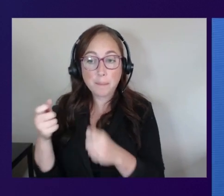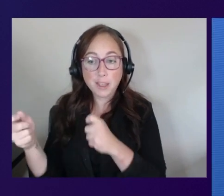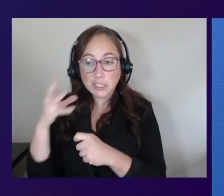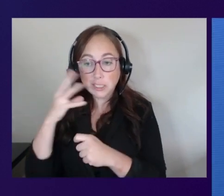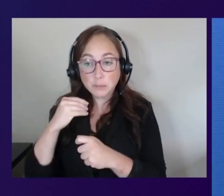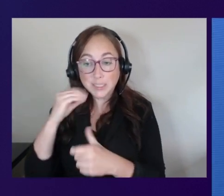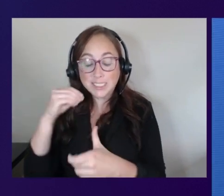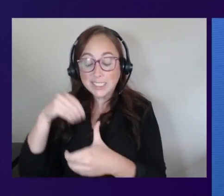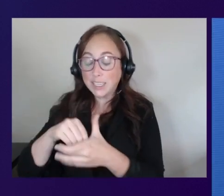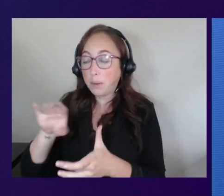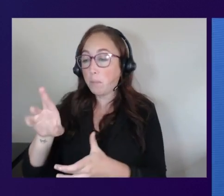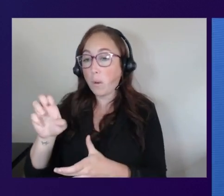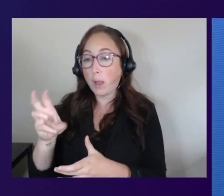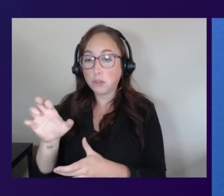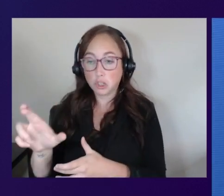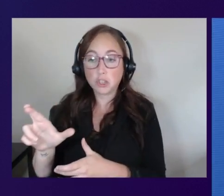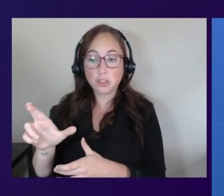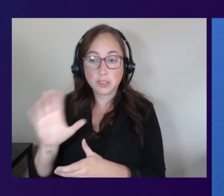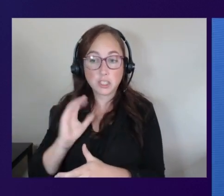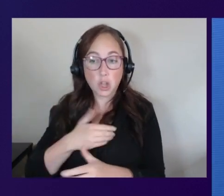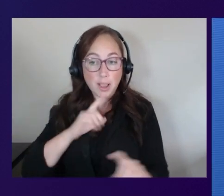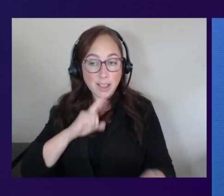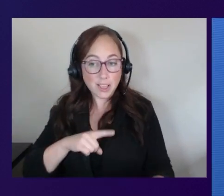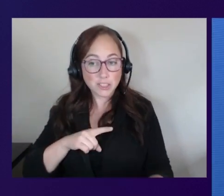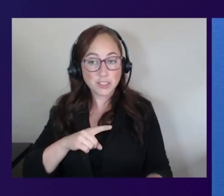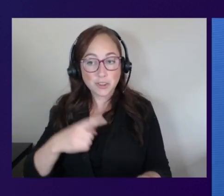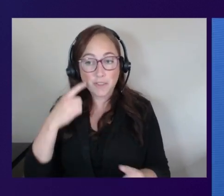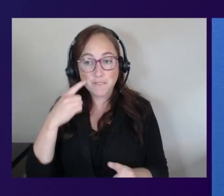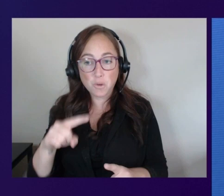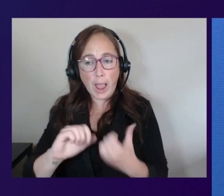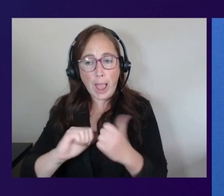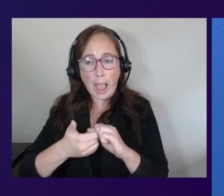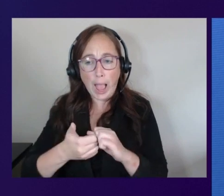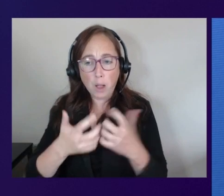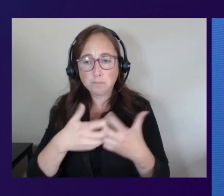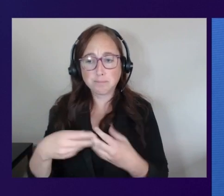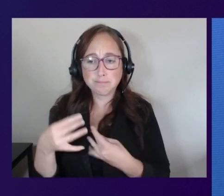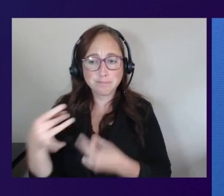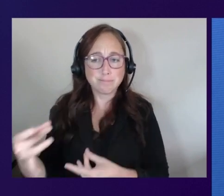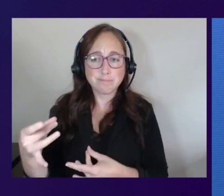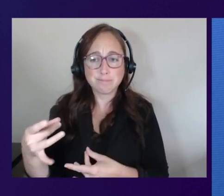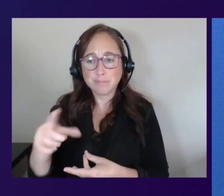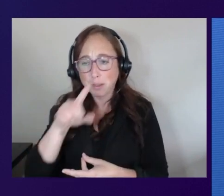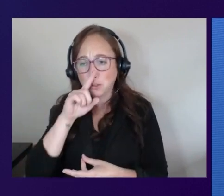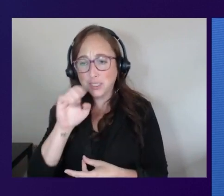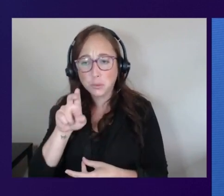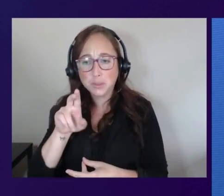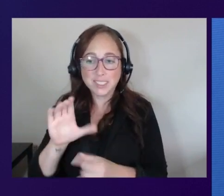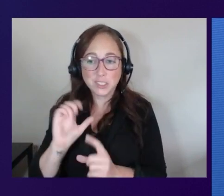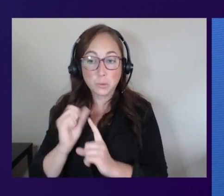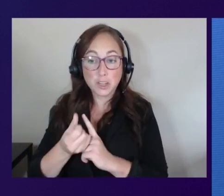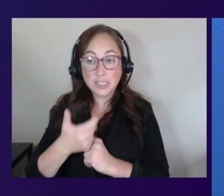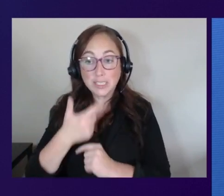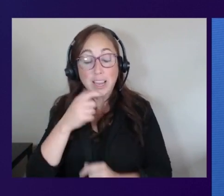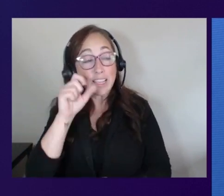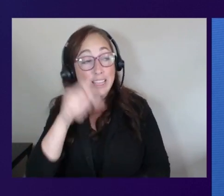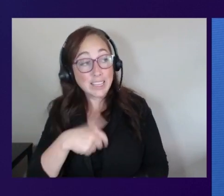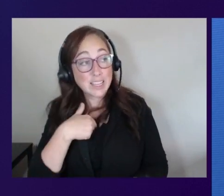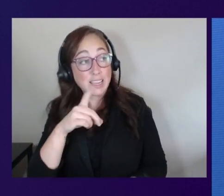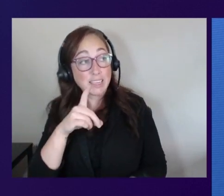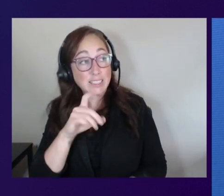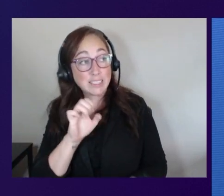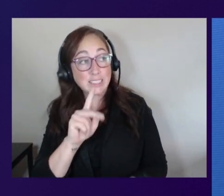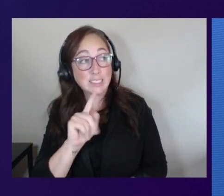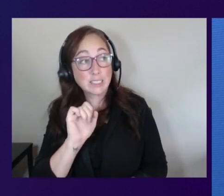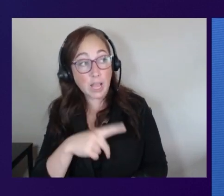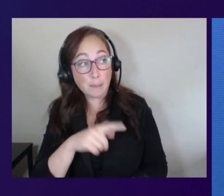so it's really our answer to say, how do you optimize around end user computing in situations where, yes, I need desktops, yes, I need applications. What